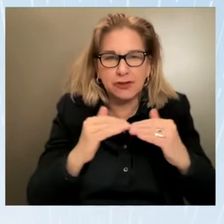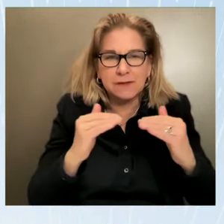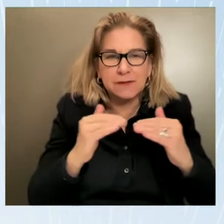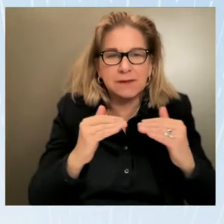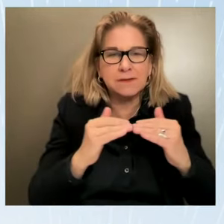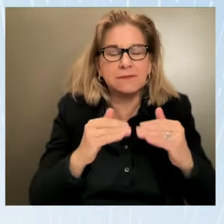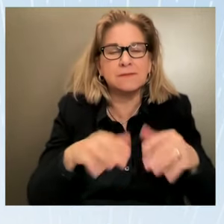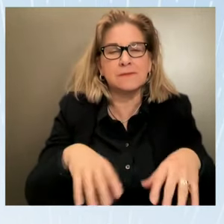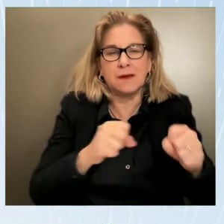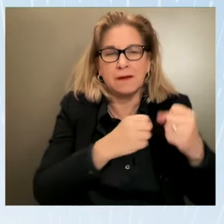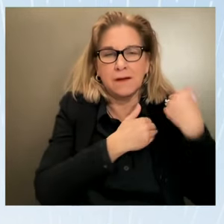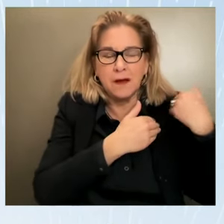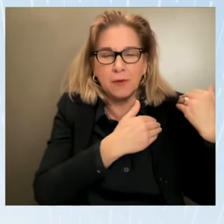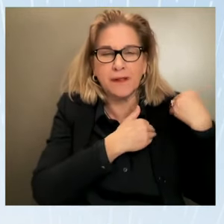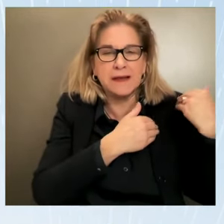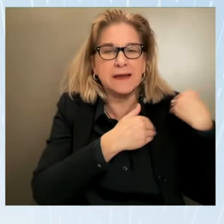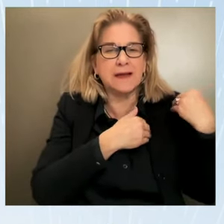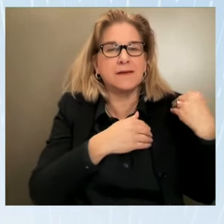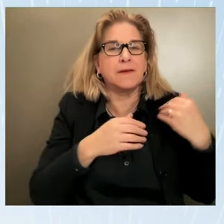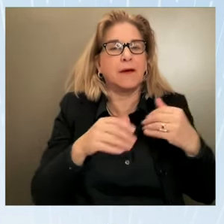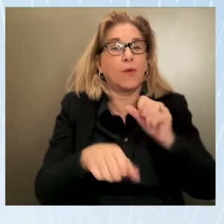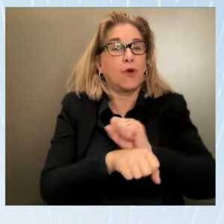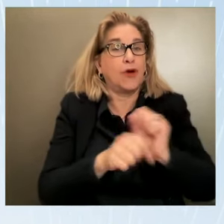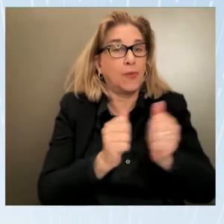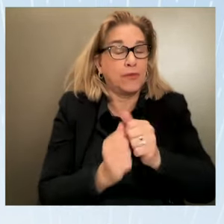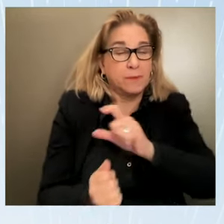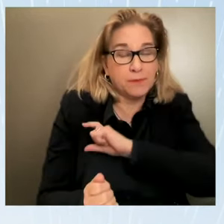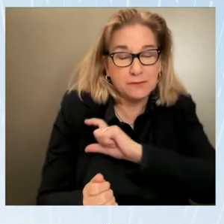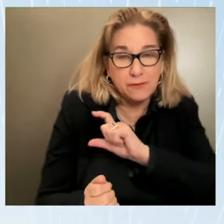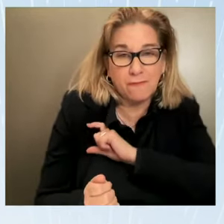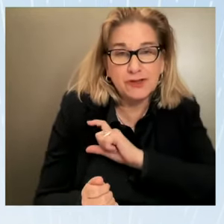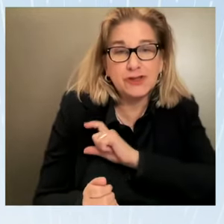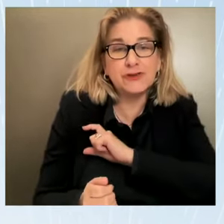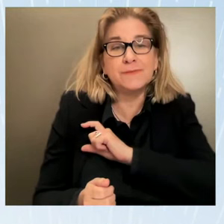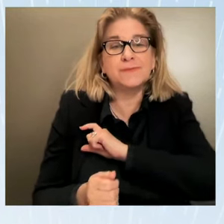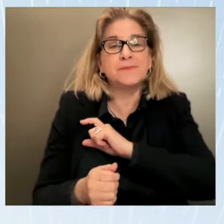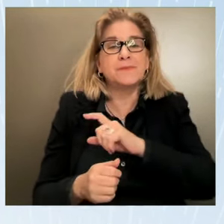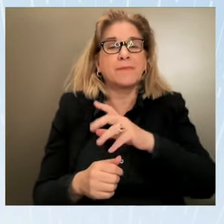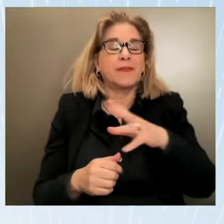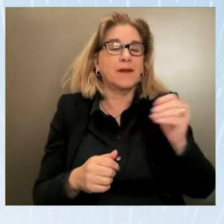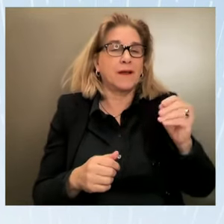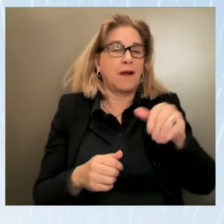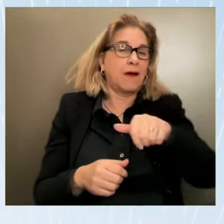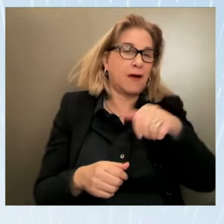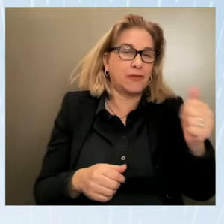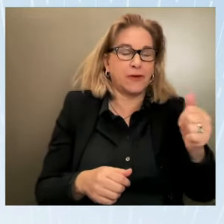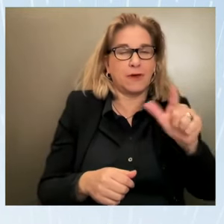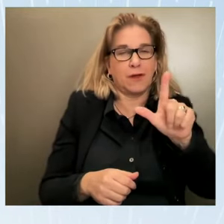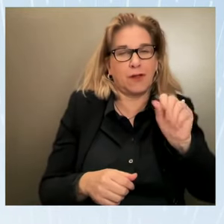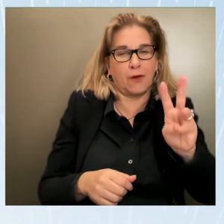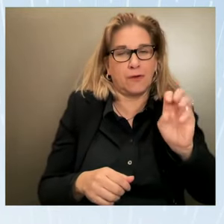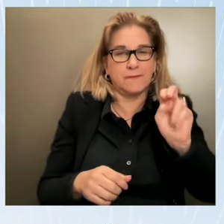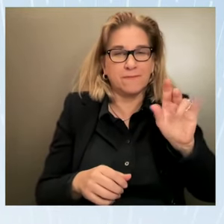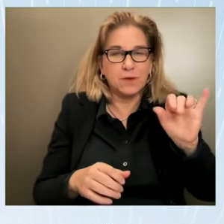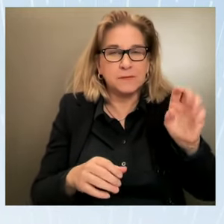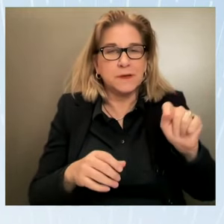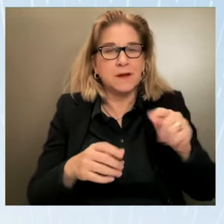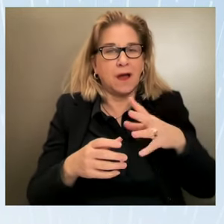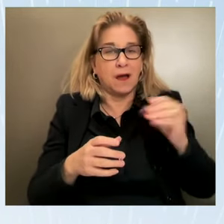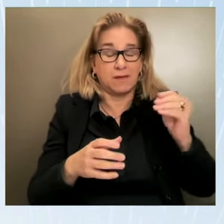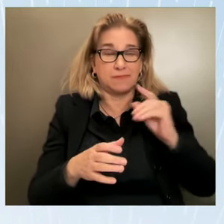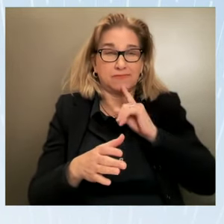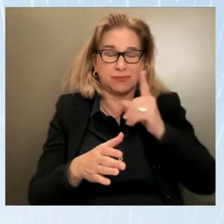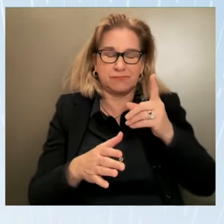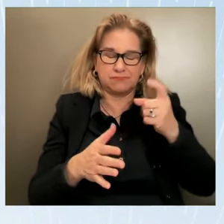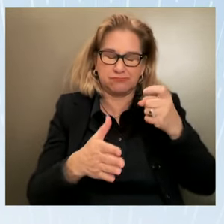to impose significant financial consequences on those responsible for these injustices. including by freezing their assets and